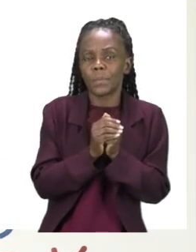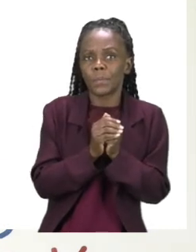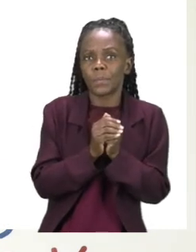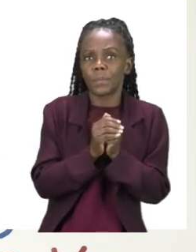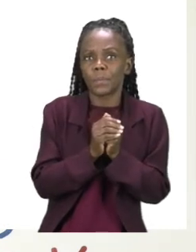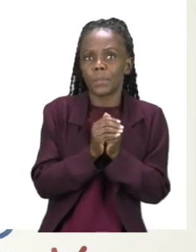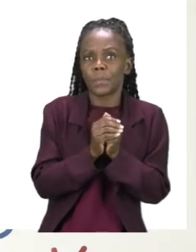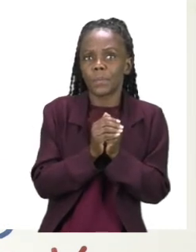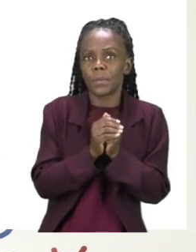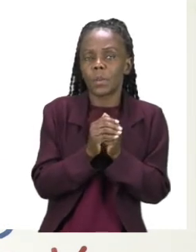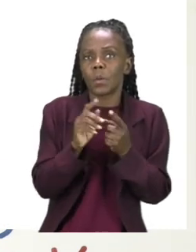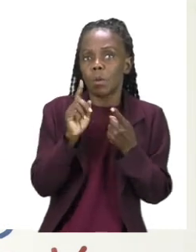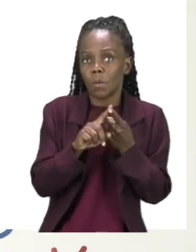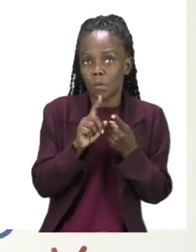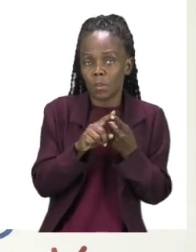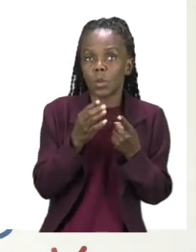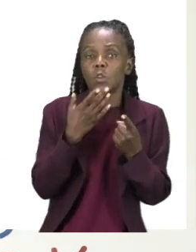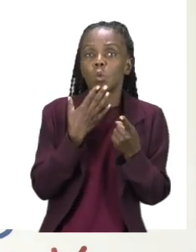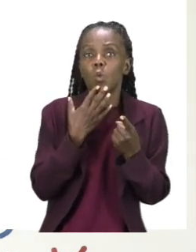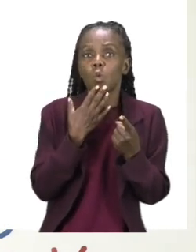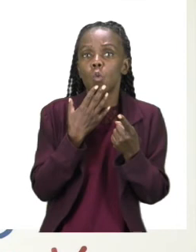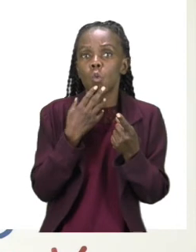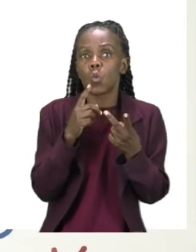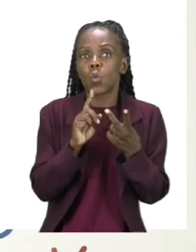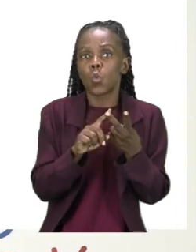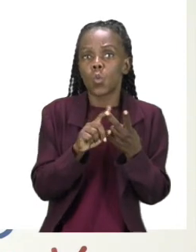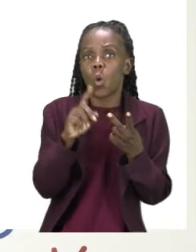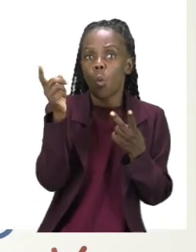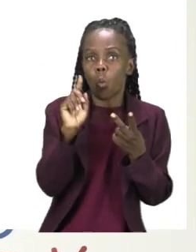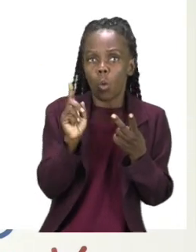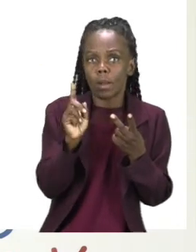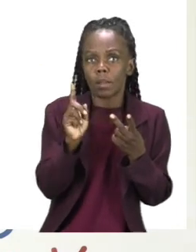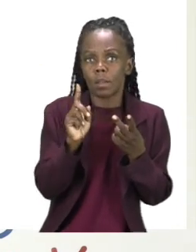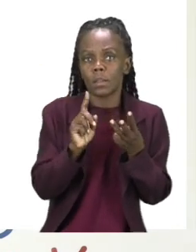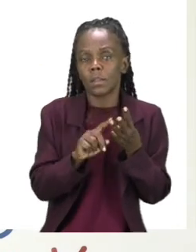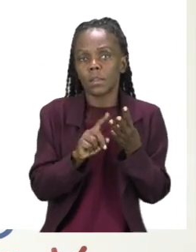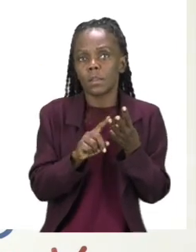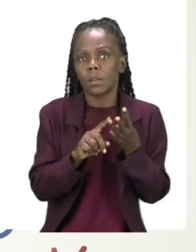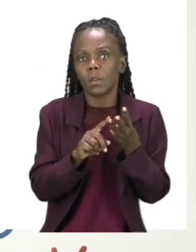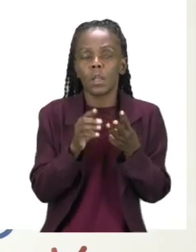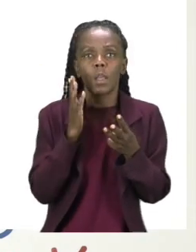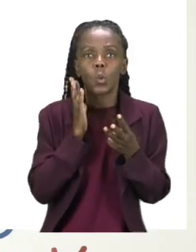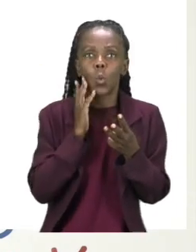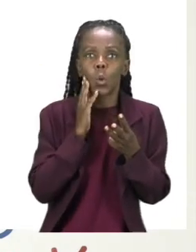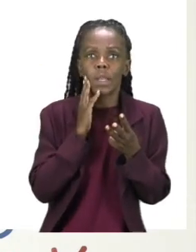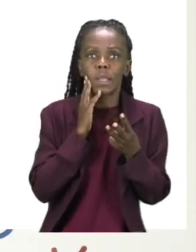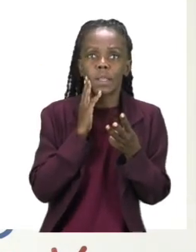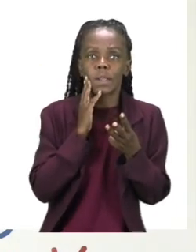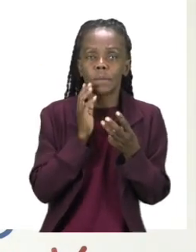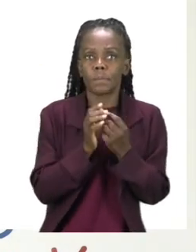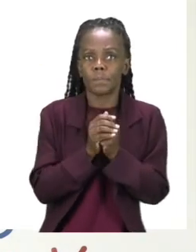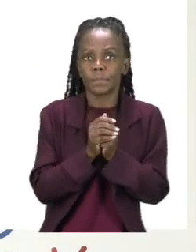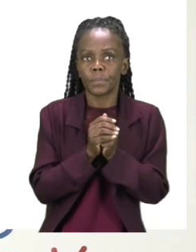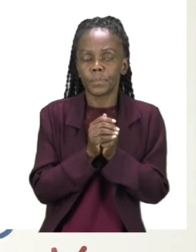have today are who, what, and when.